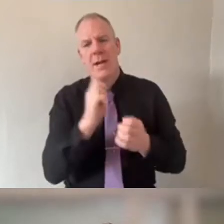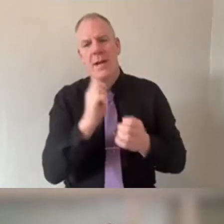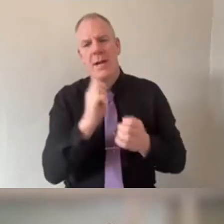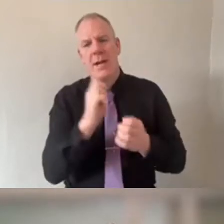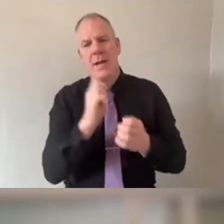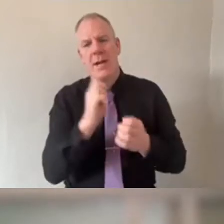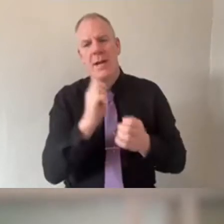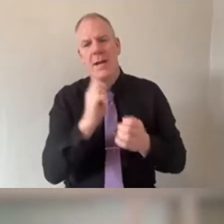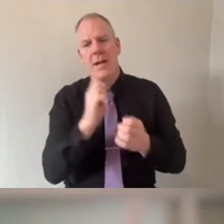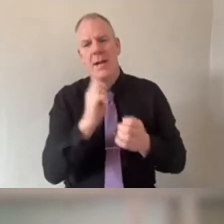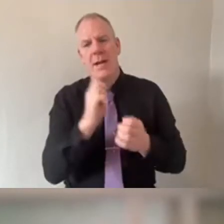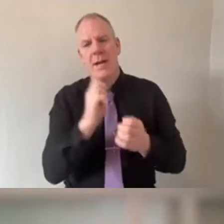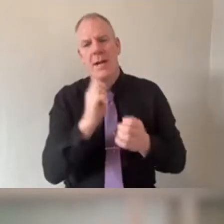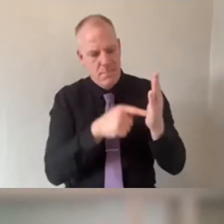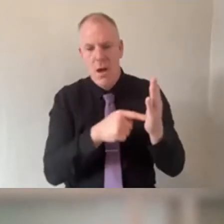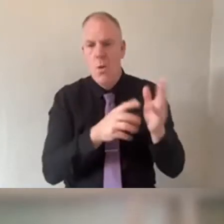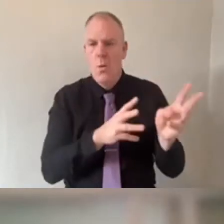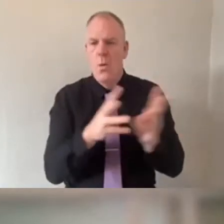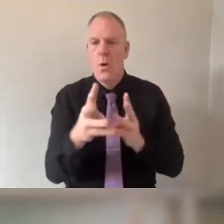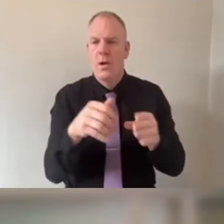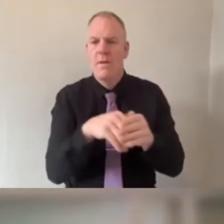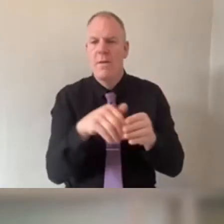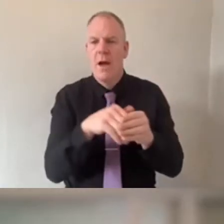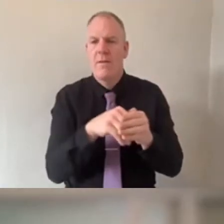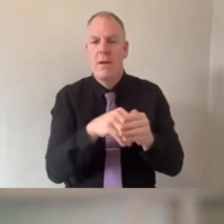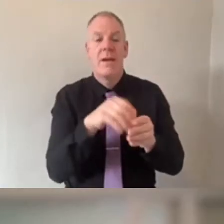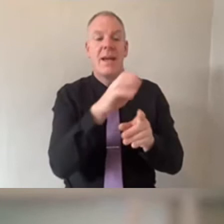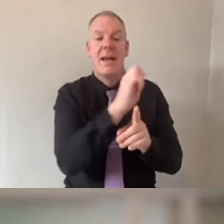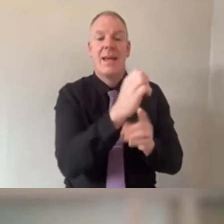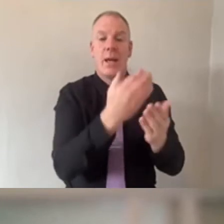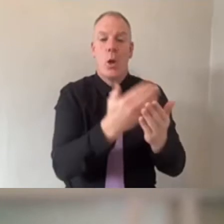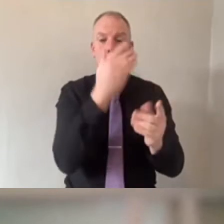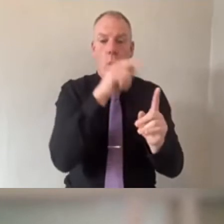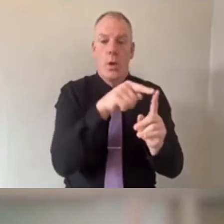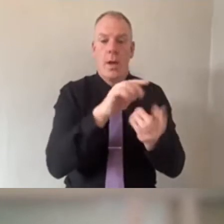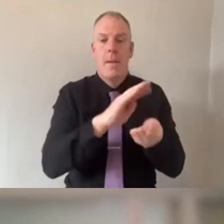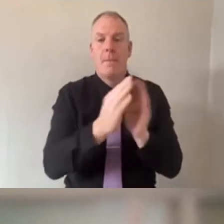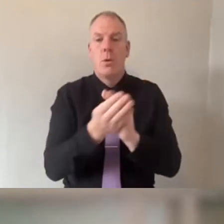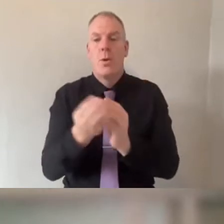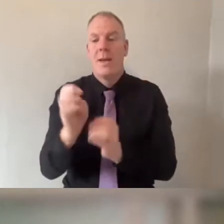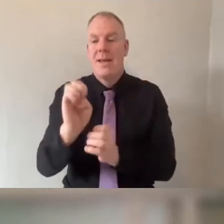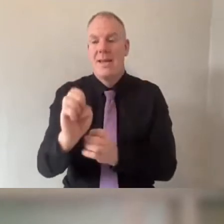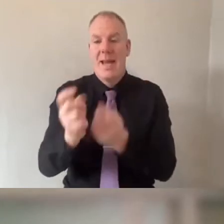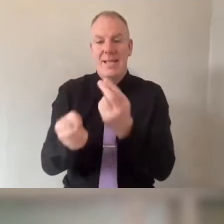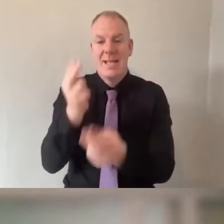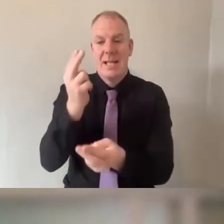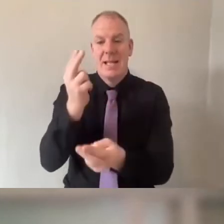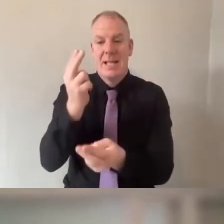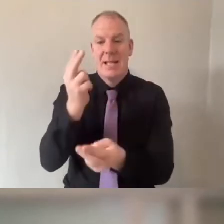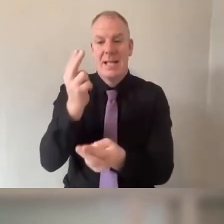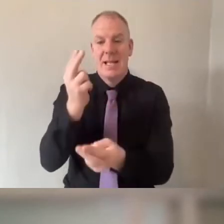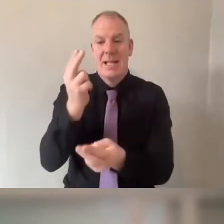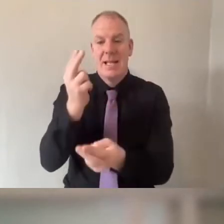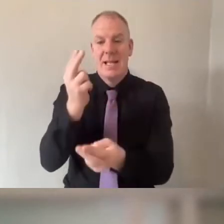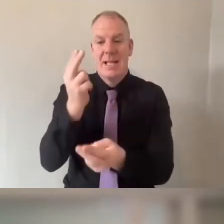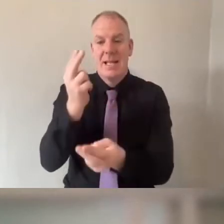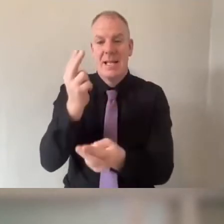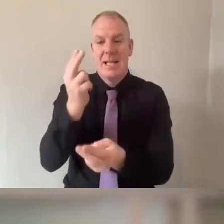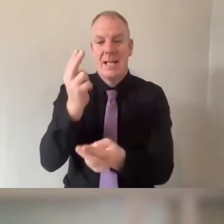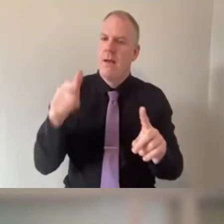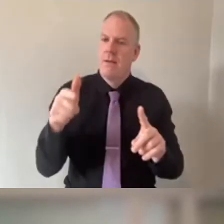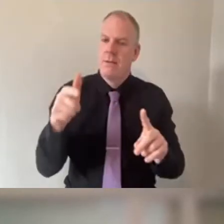agenda on something that I'm really passionate about, is moving from e-learning to e-assessment, but recognising